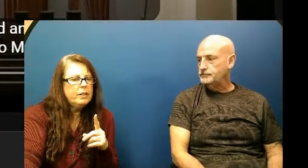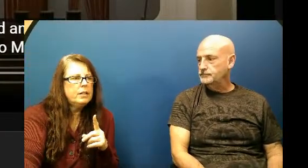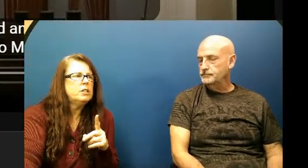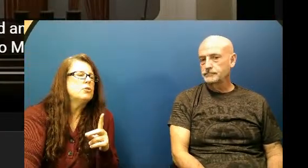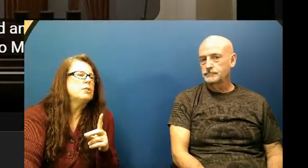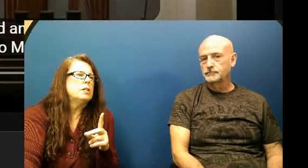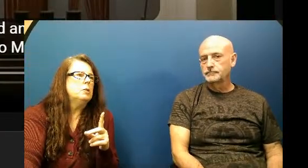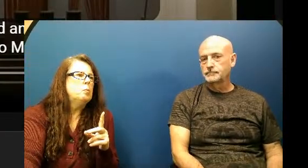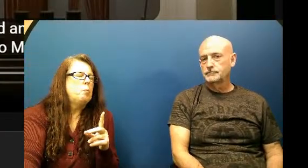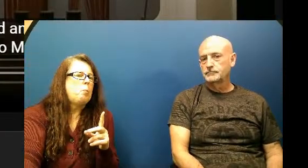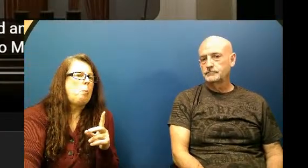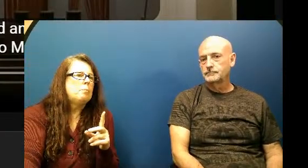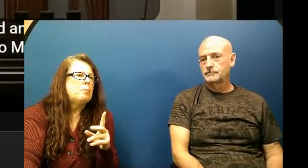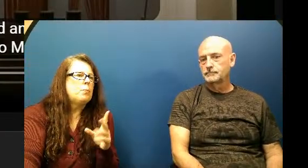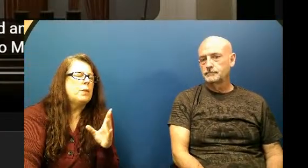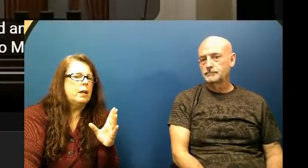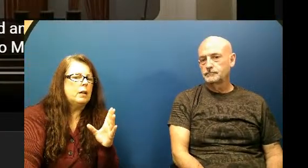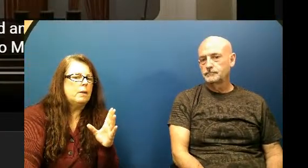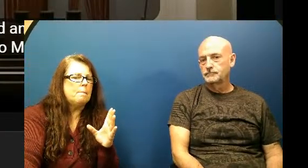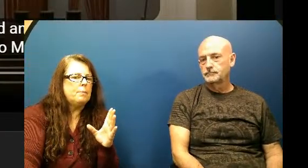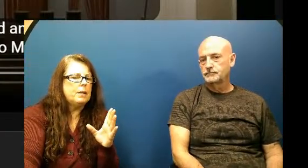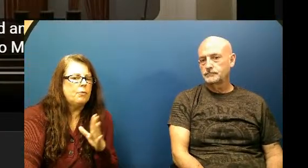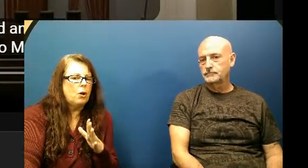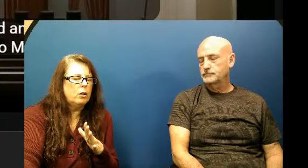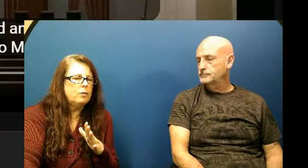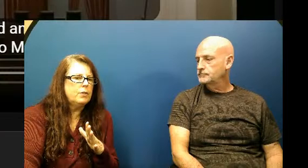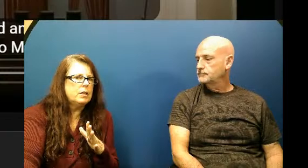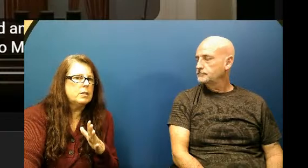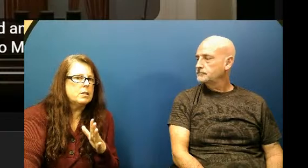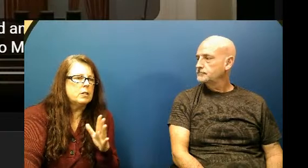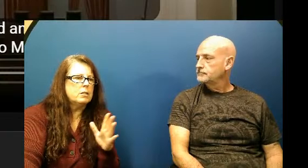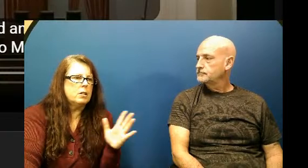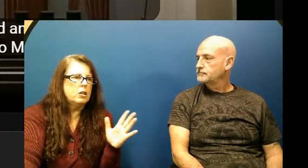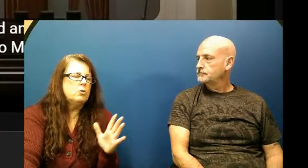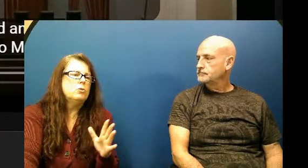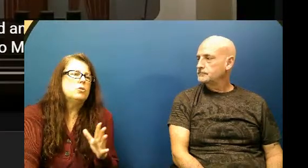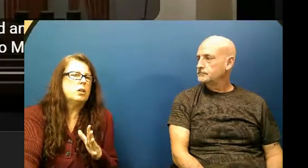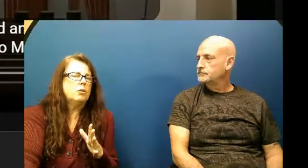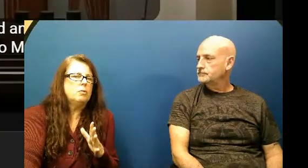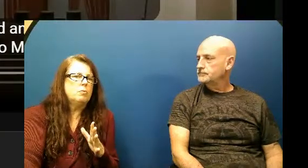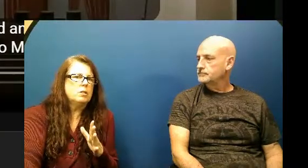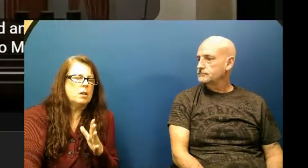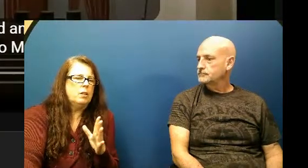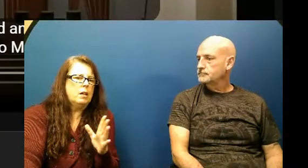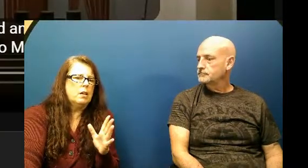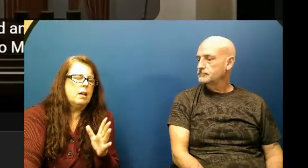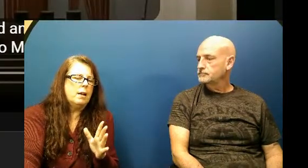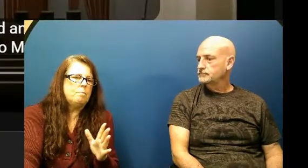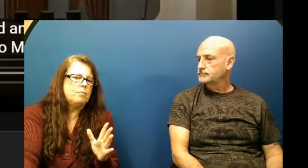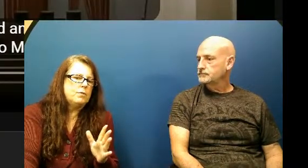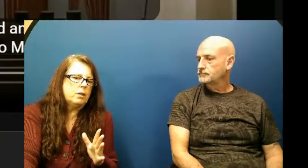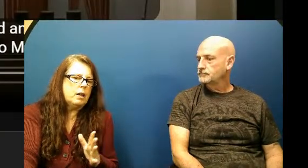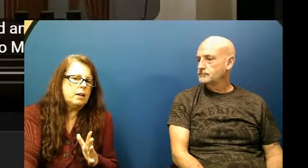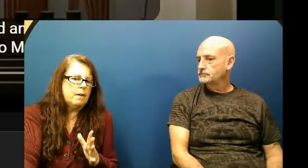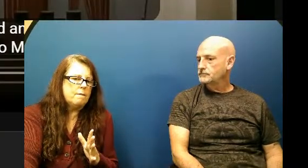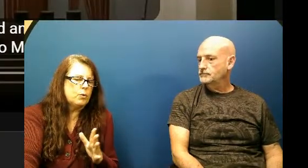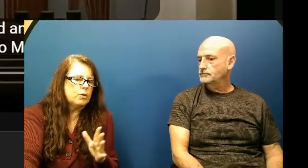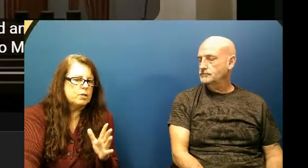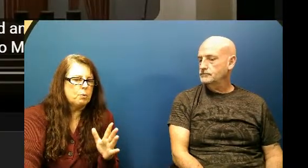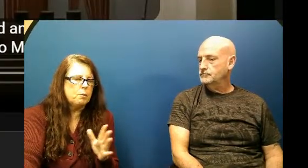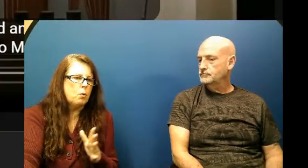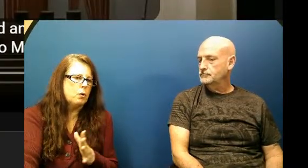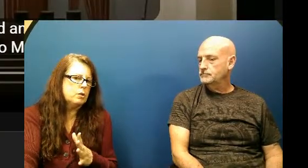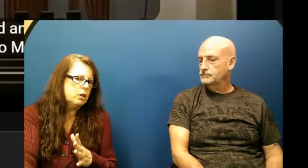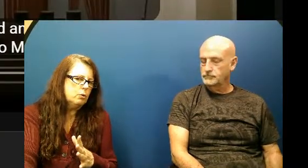I find it interesting that if all of this is a huge security risk and they can't delay it for